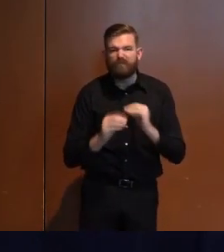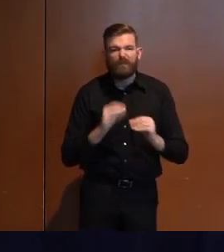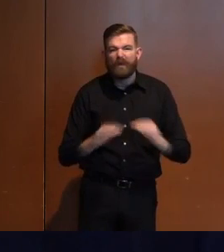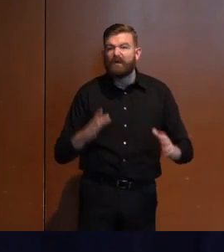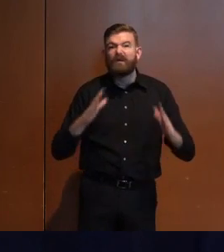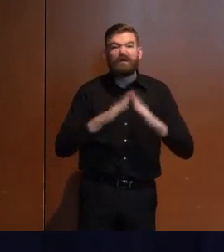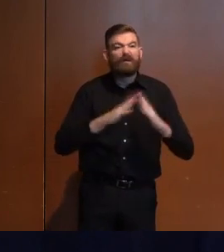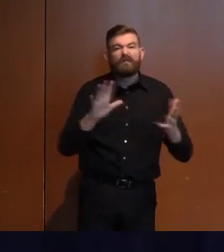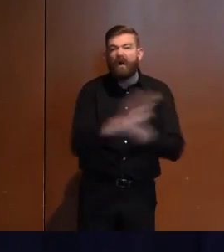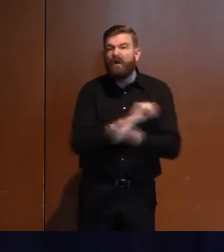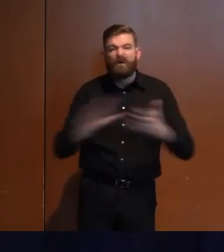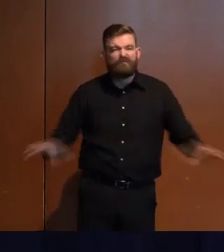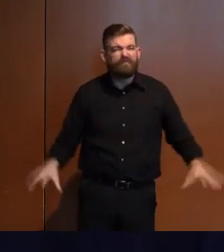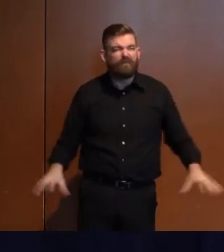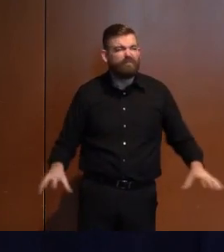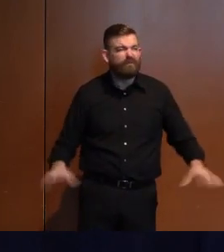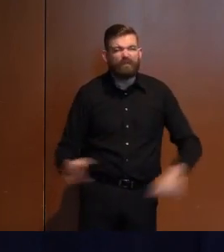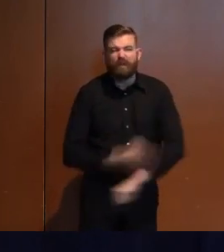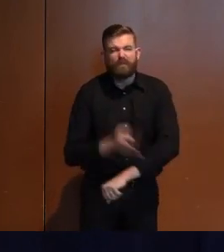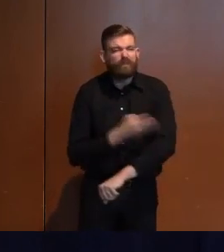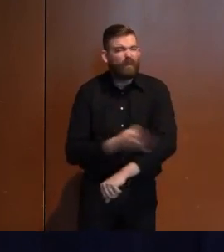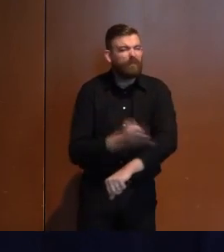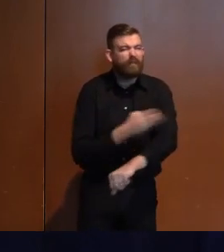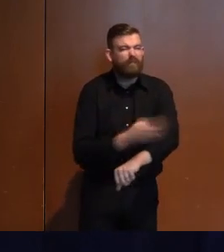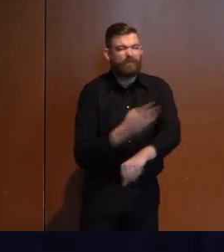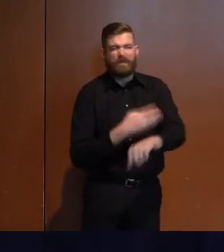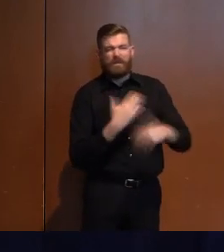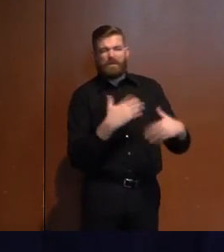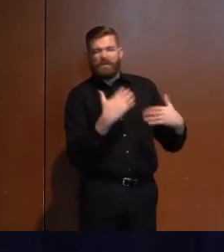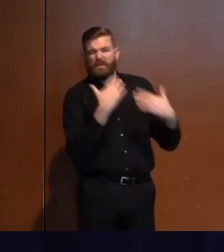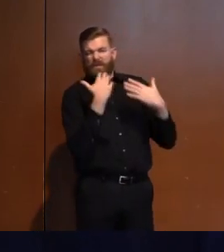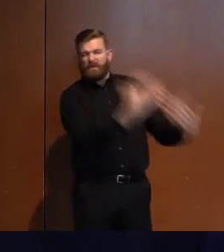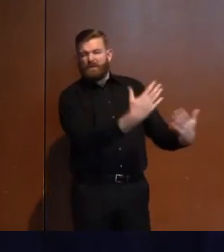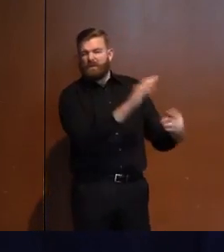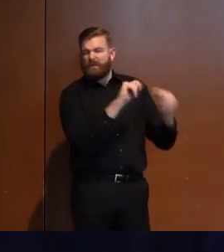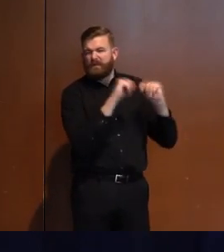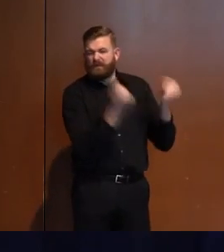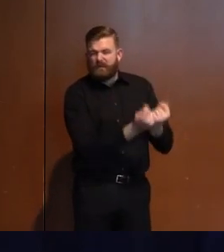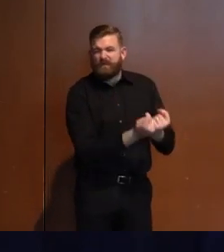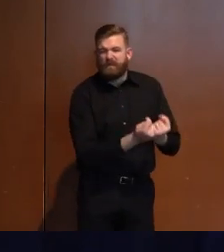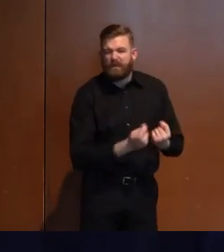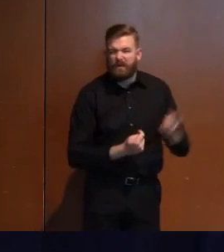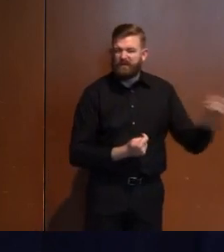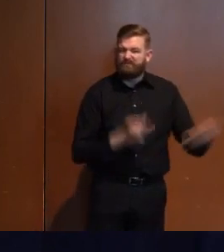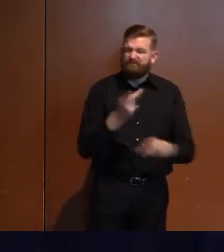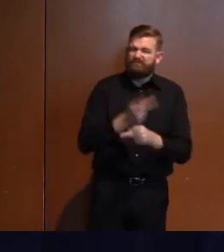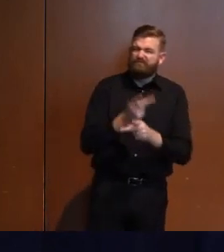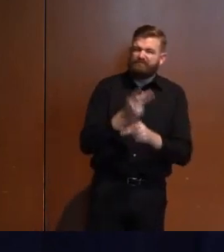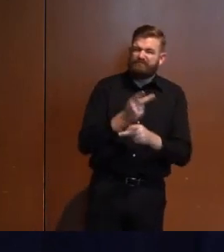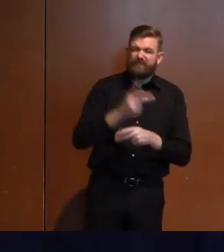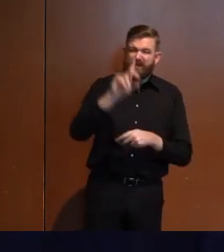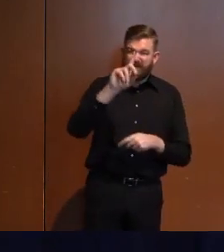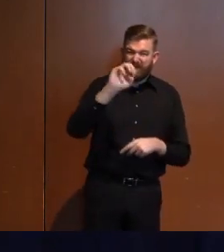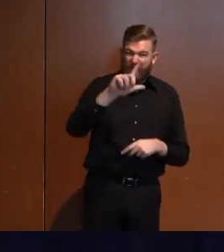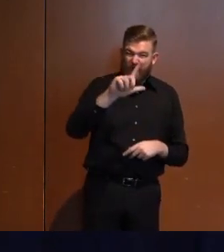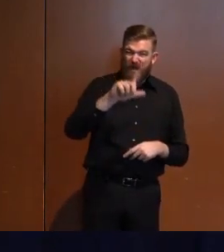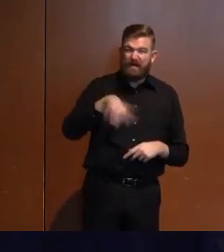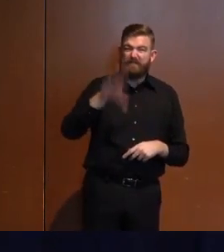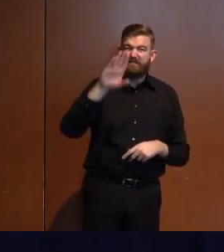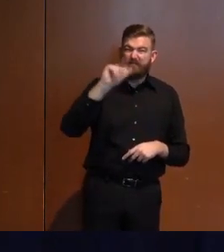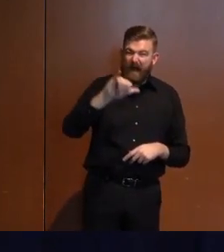to you and that entire team. And the fact that you maintain the Delaware Bay and River channel that extends